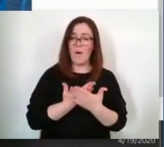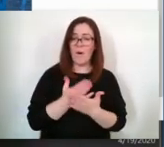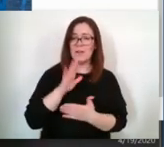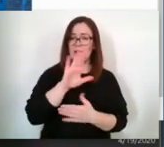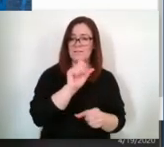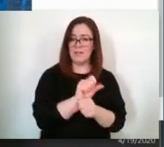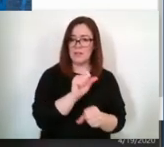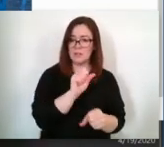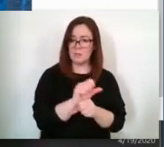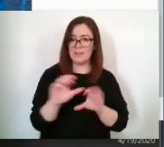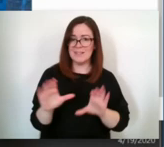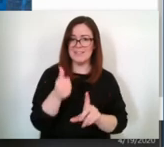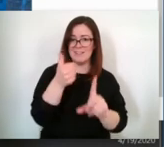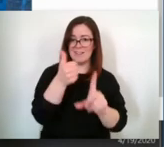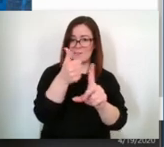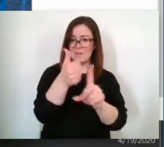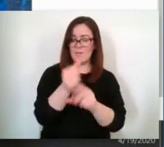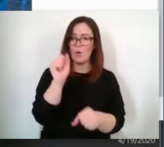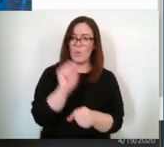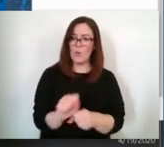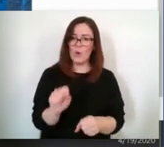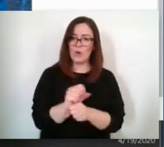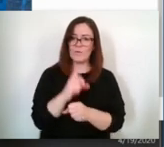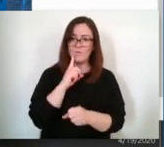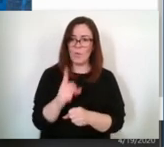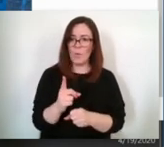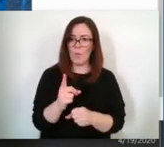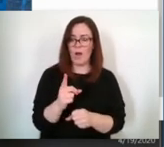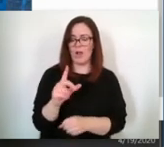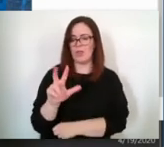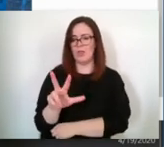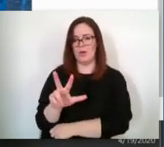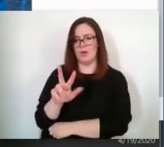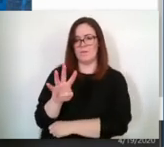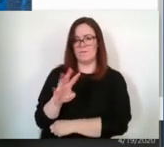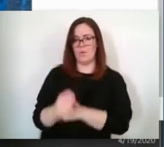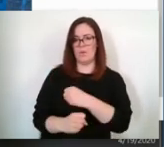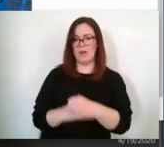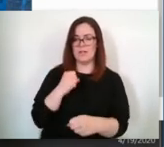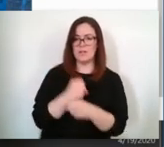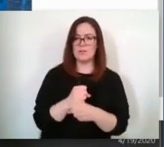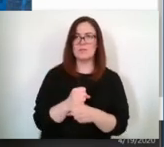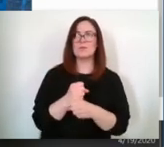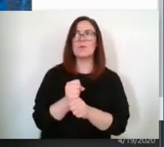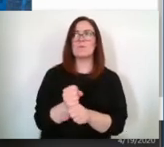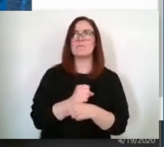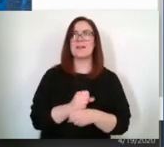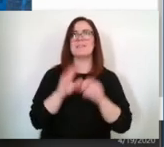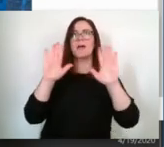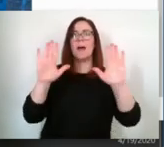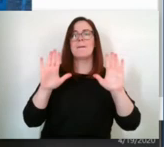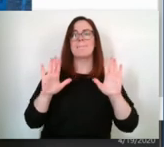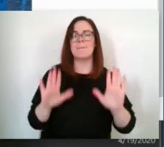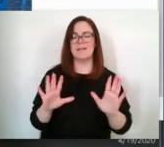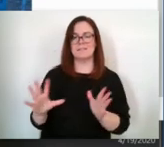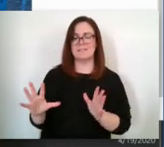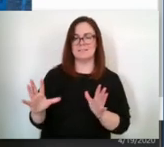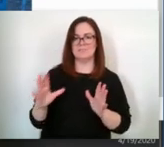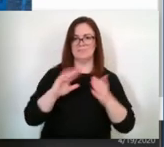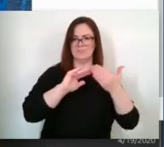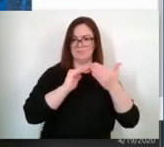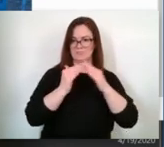He worked for 34 years in his spare time making this amazing collection of towers.